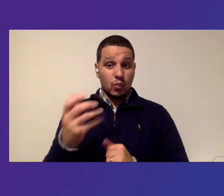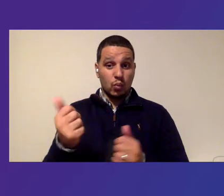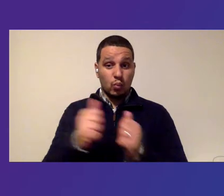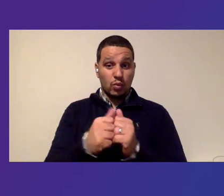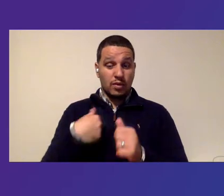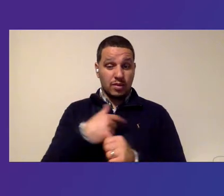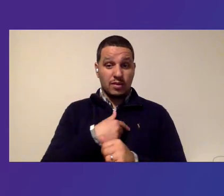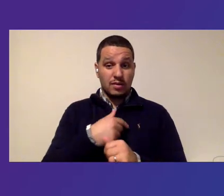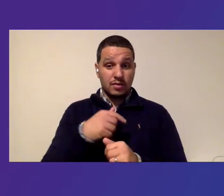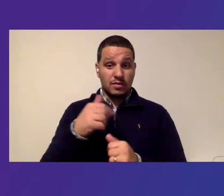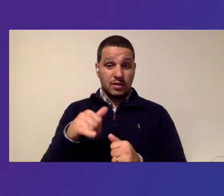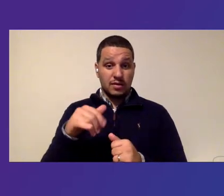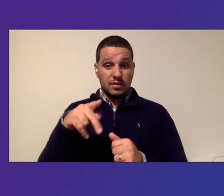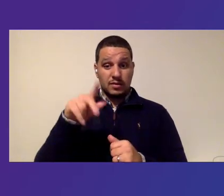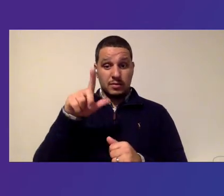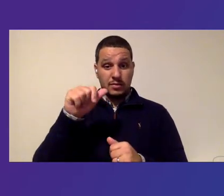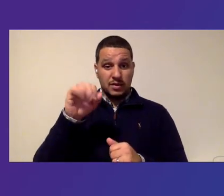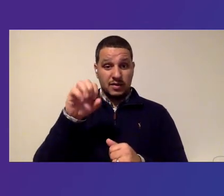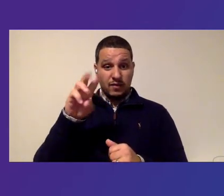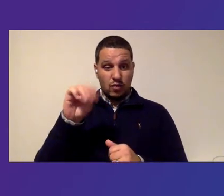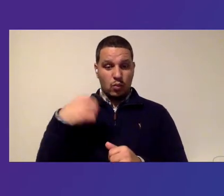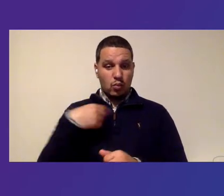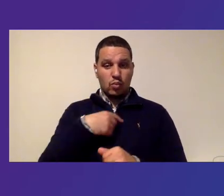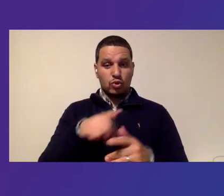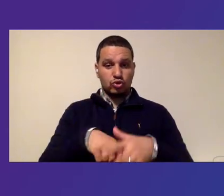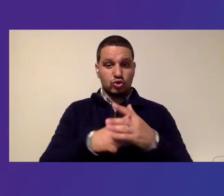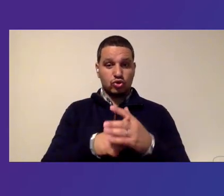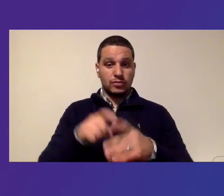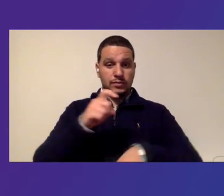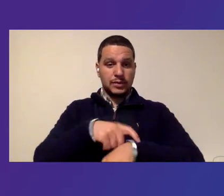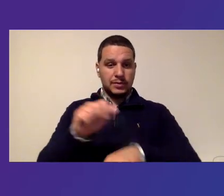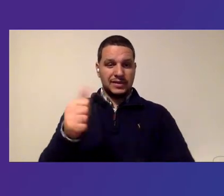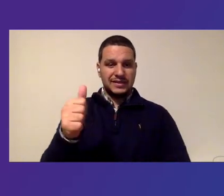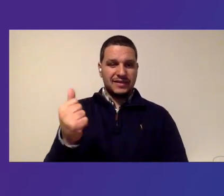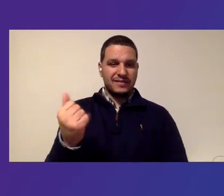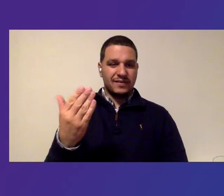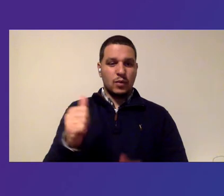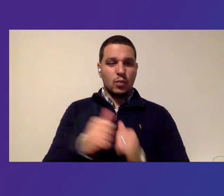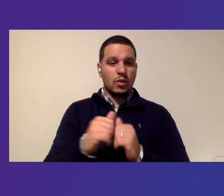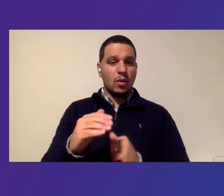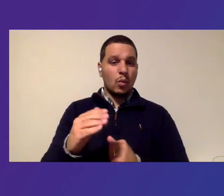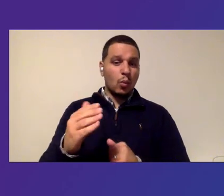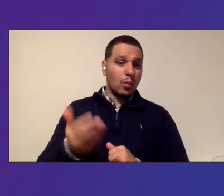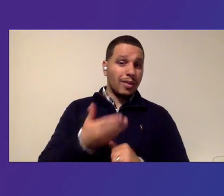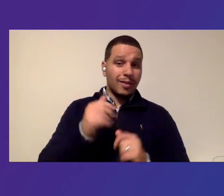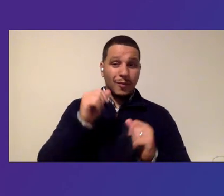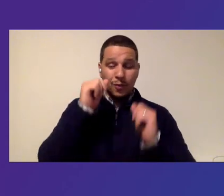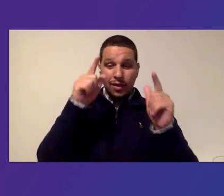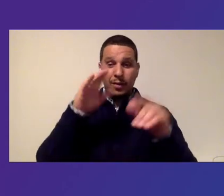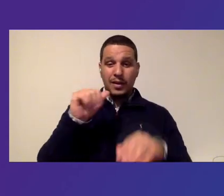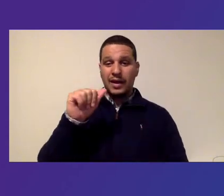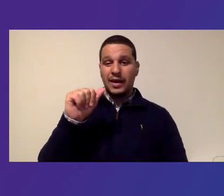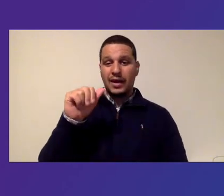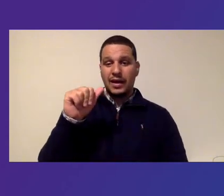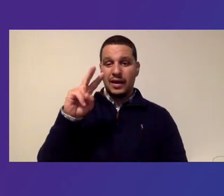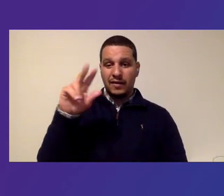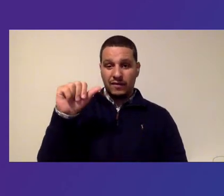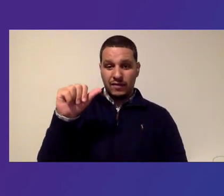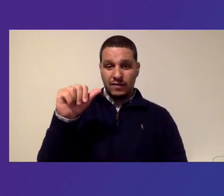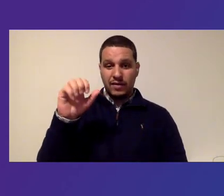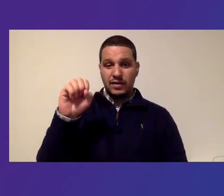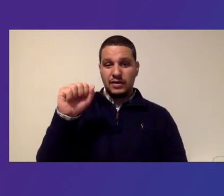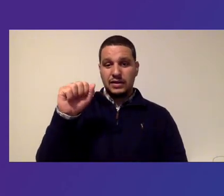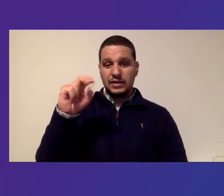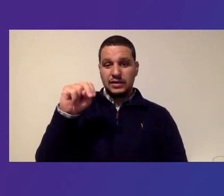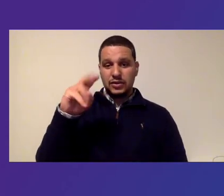HOVA platform, we will be starting at 10:15 with a welcome and wake up by Evaya Santewa. To be able to